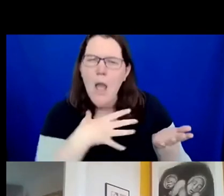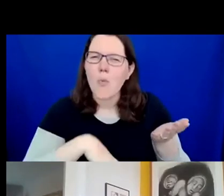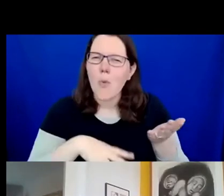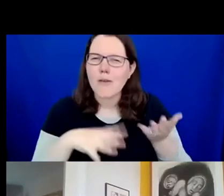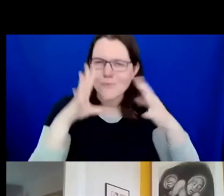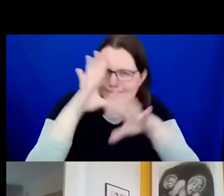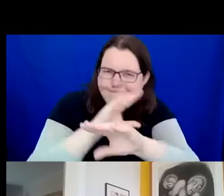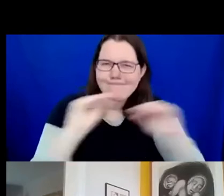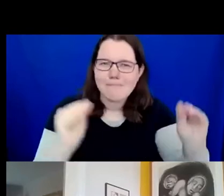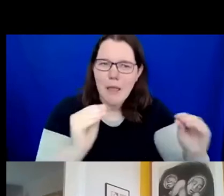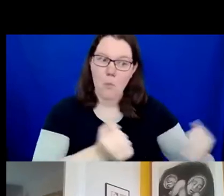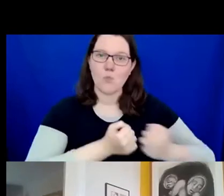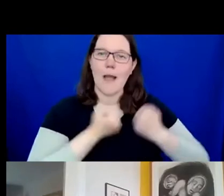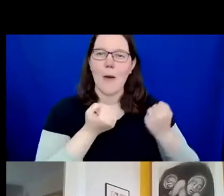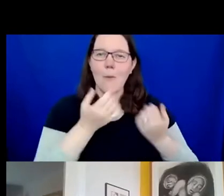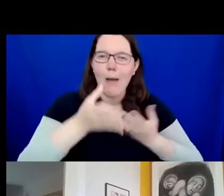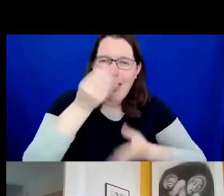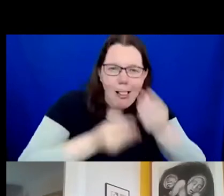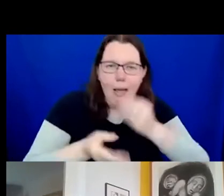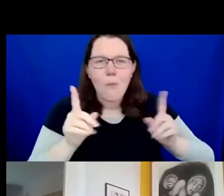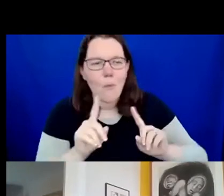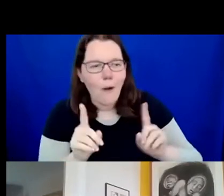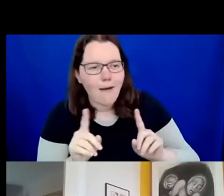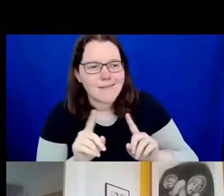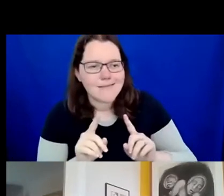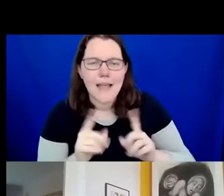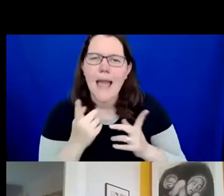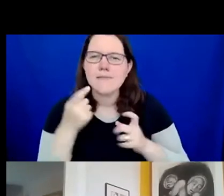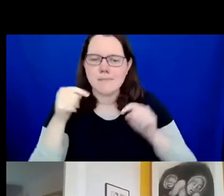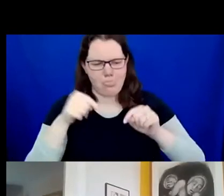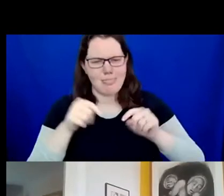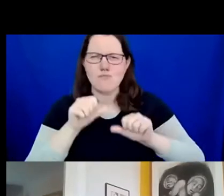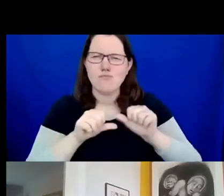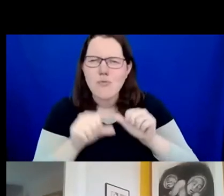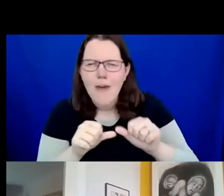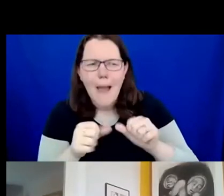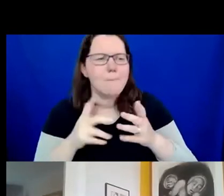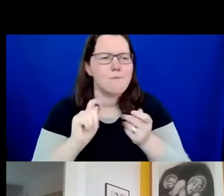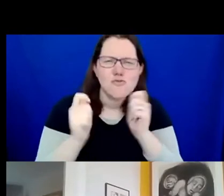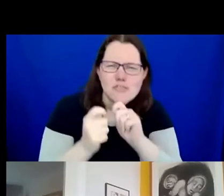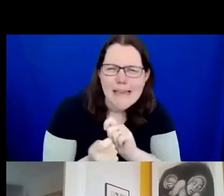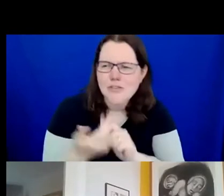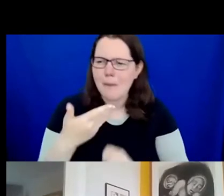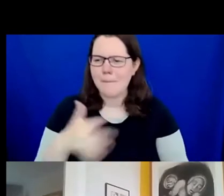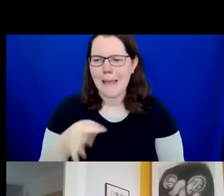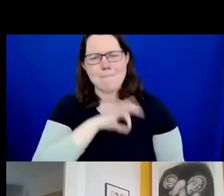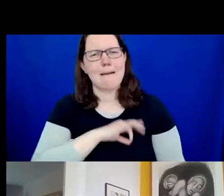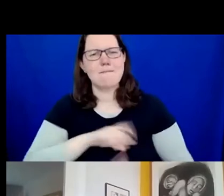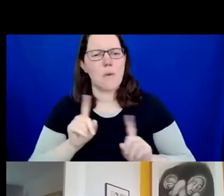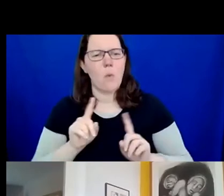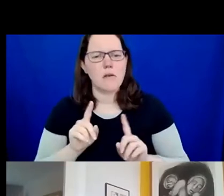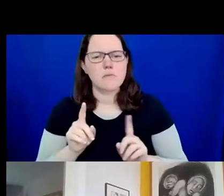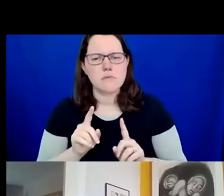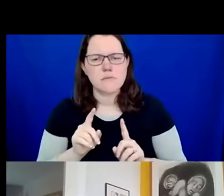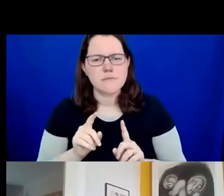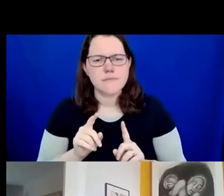the ways in which inclusive organisational change has created benefits. But first, I was thinking about what it